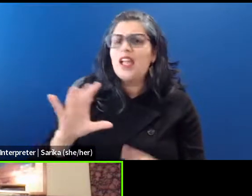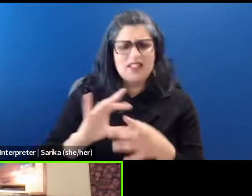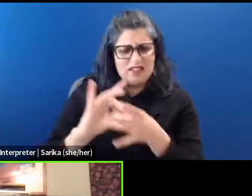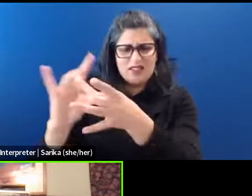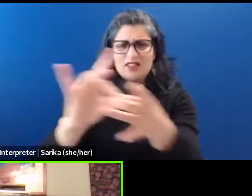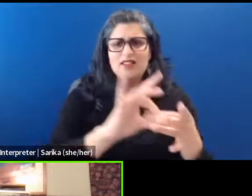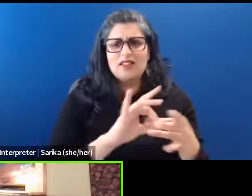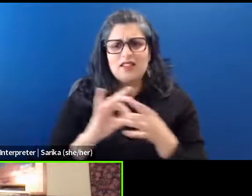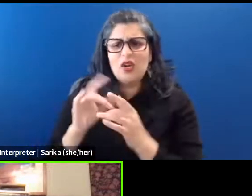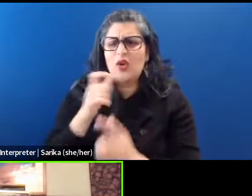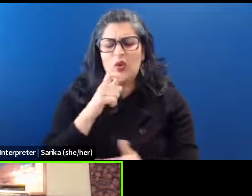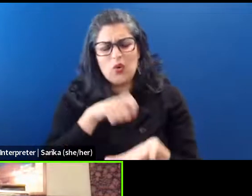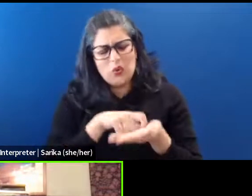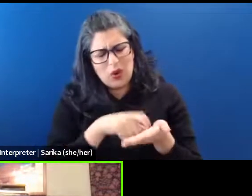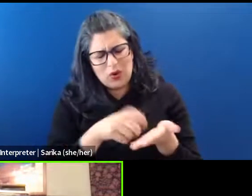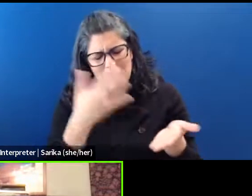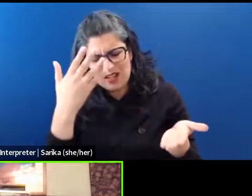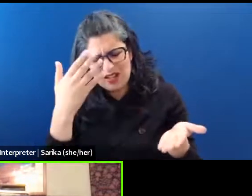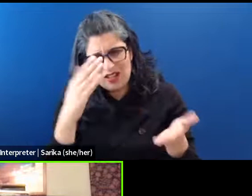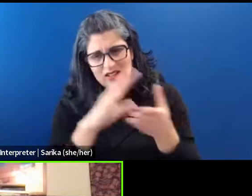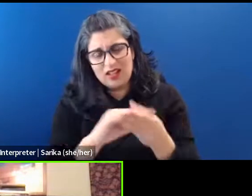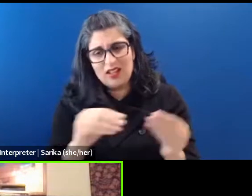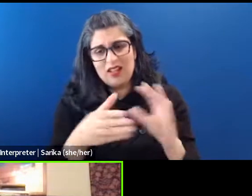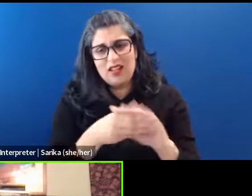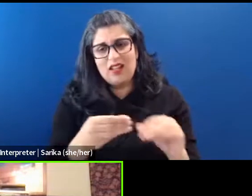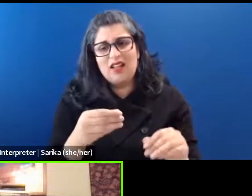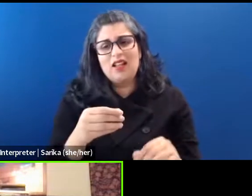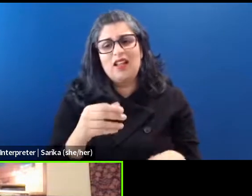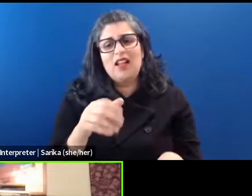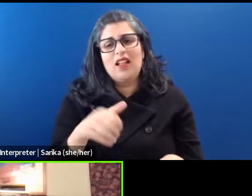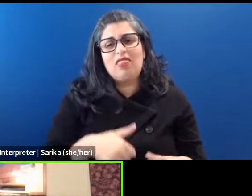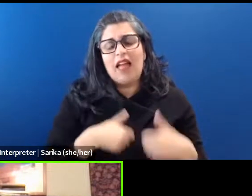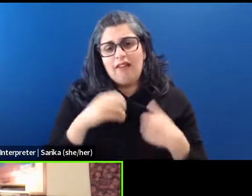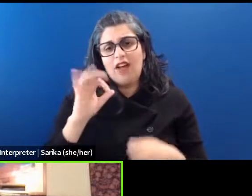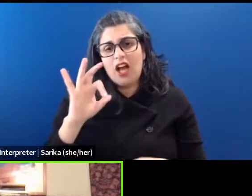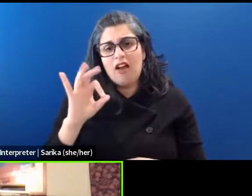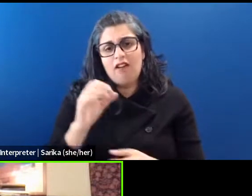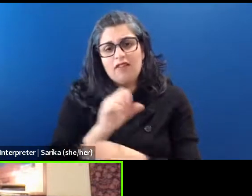I forget who wrote Narrative of the Life of a Slave Girl.